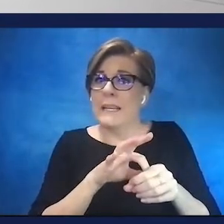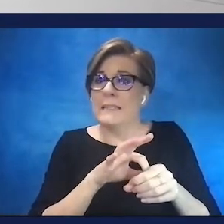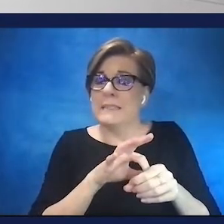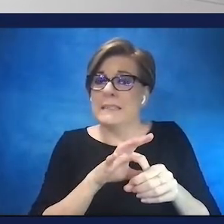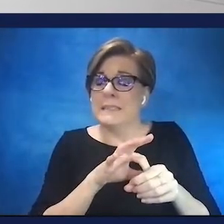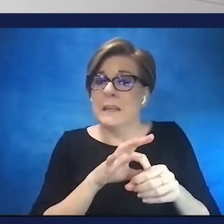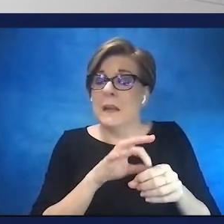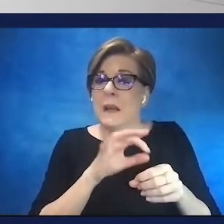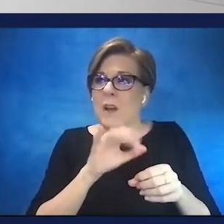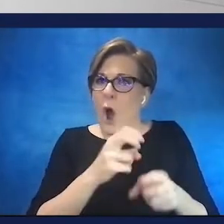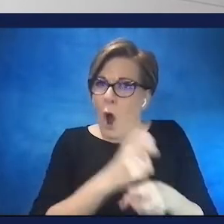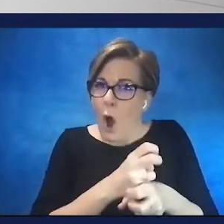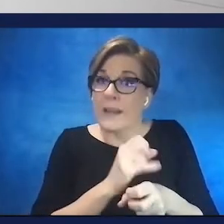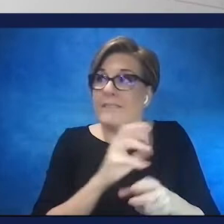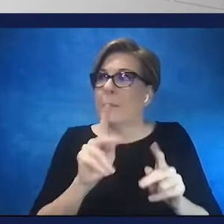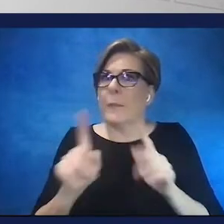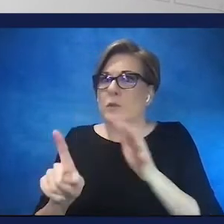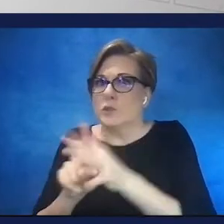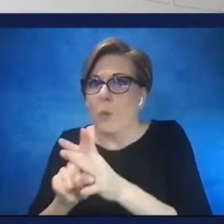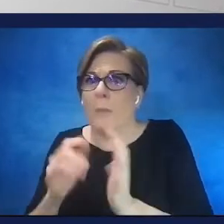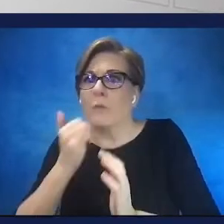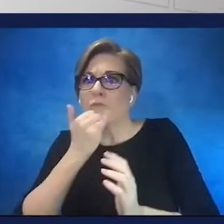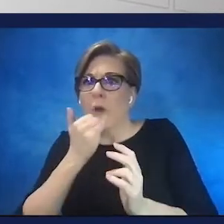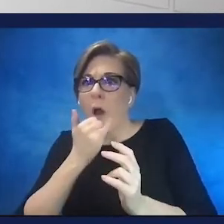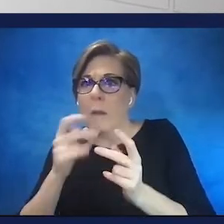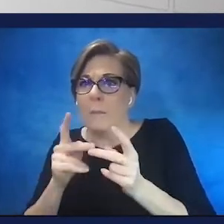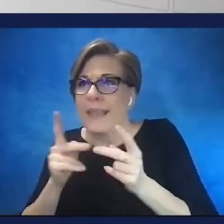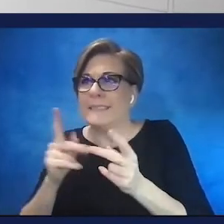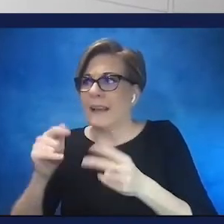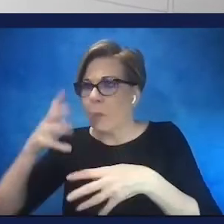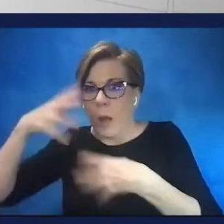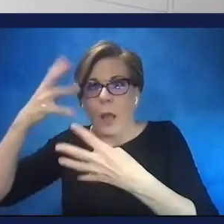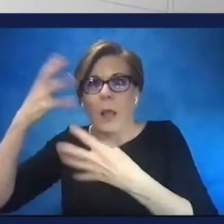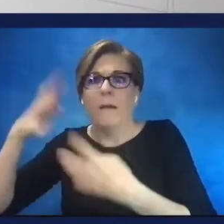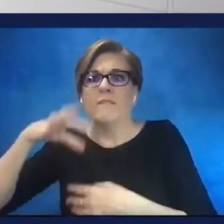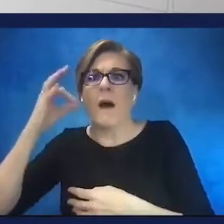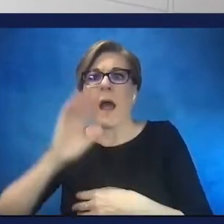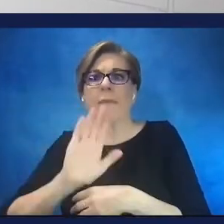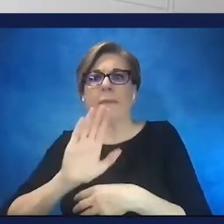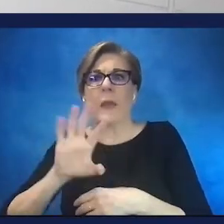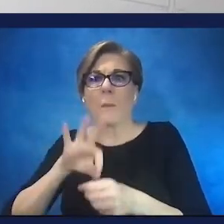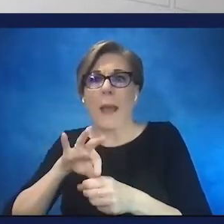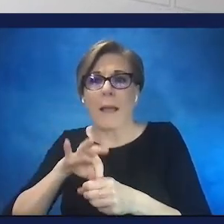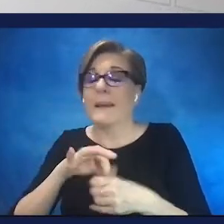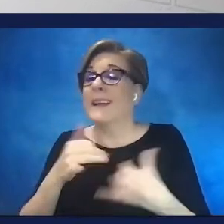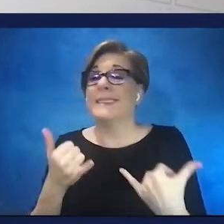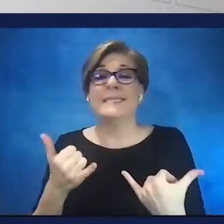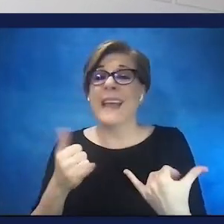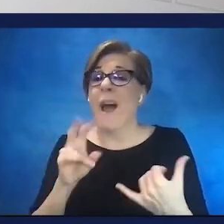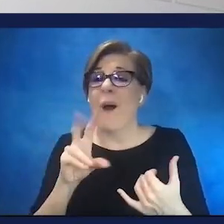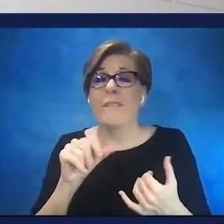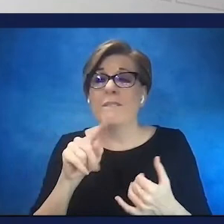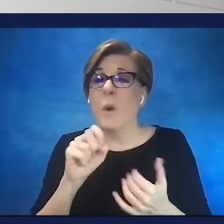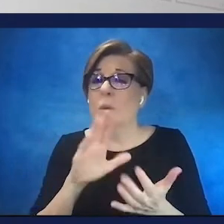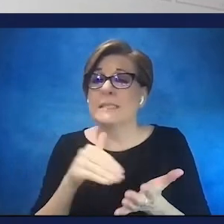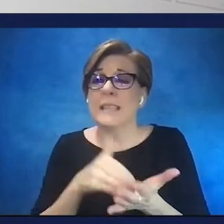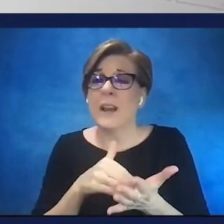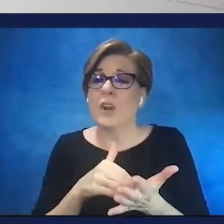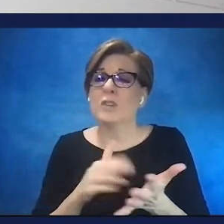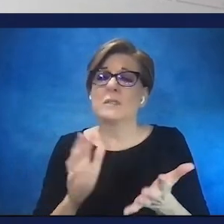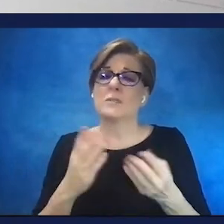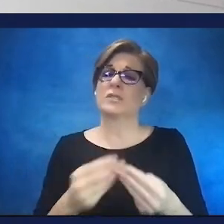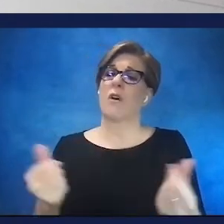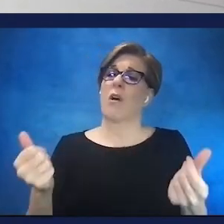center solved that, and that actually even helps us speed up our counting process, because we no longer need to do all that